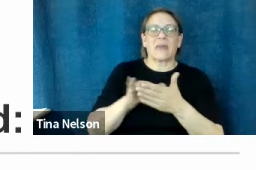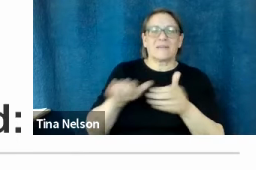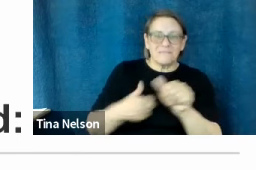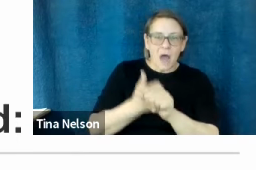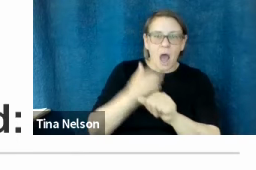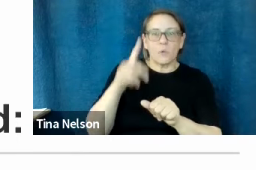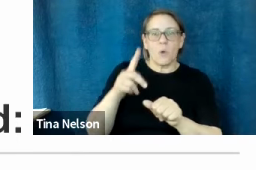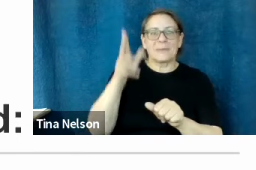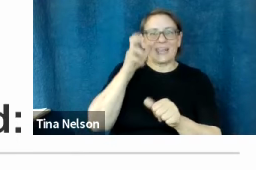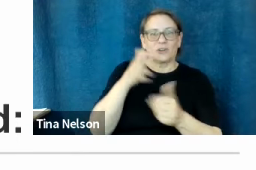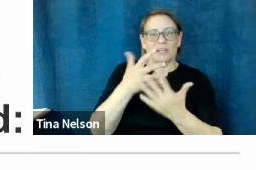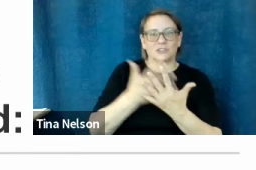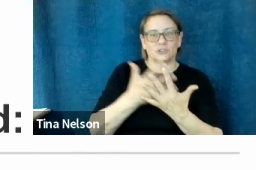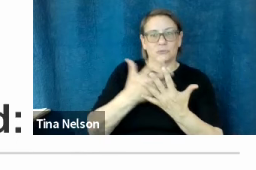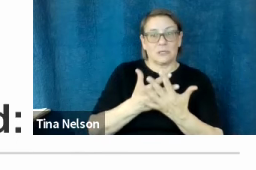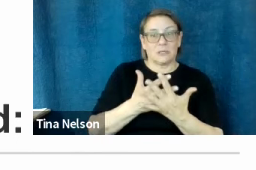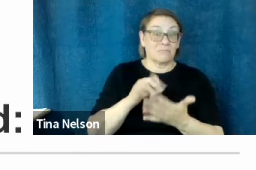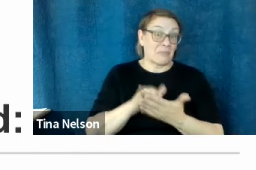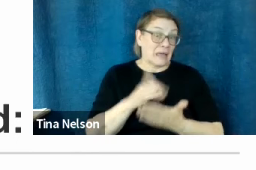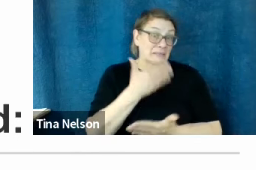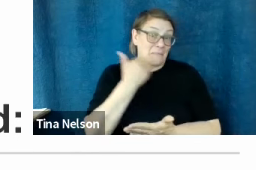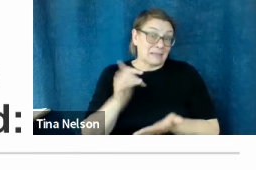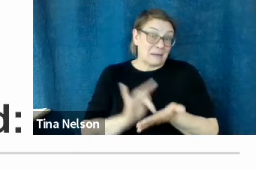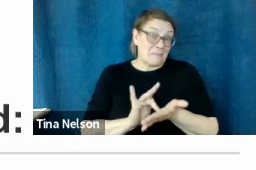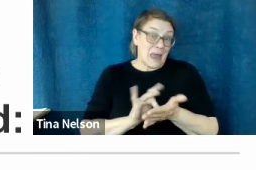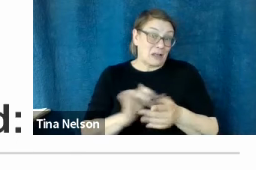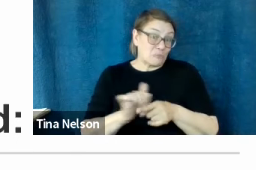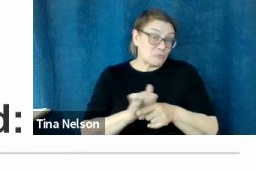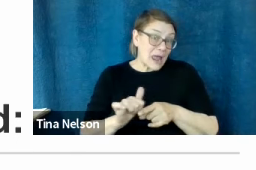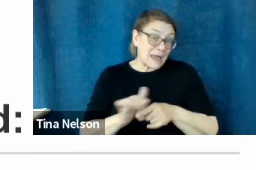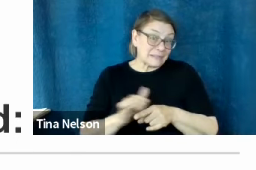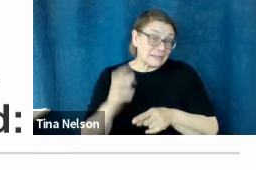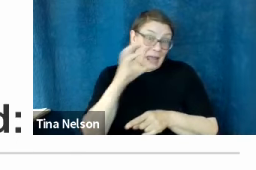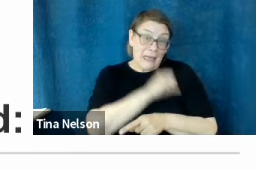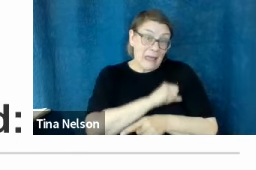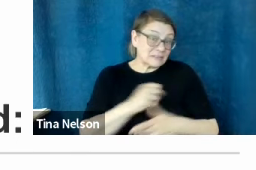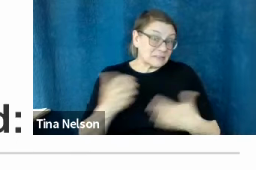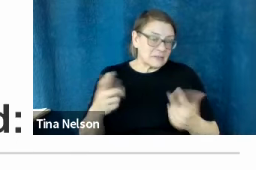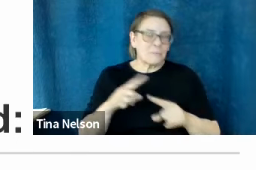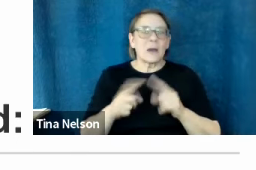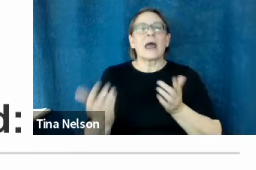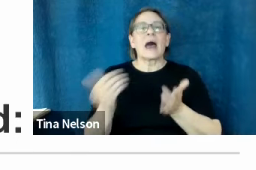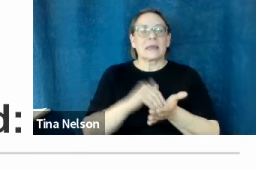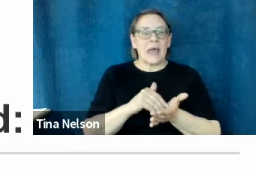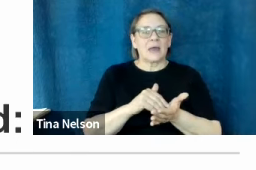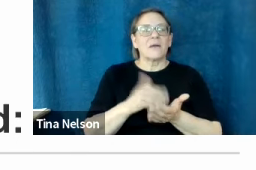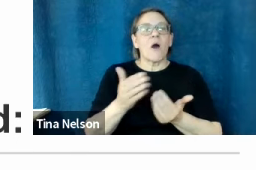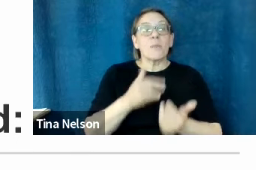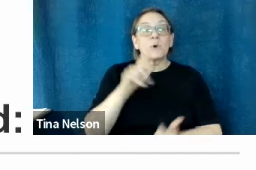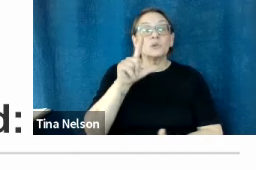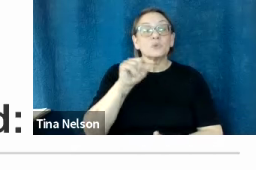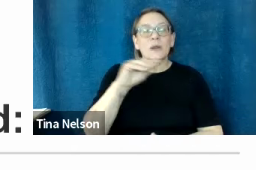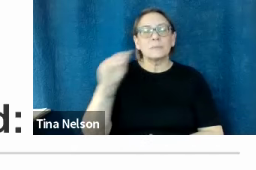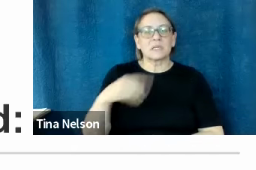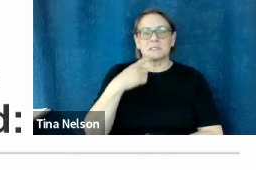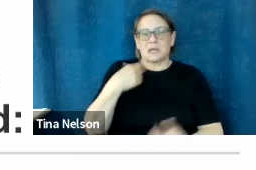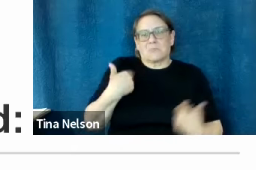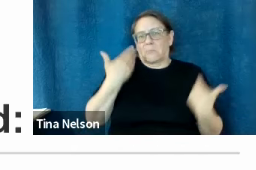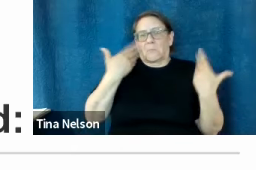That's best medical practice. That's probably the overwhelming answer for a reason. But again, we have almost 20% don't know.